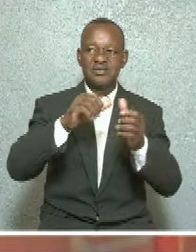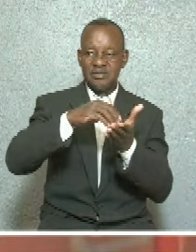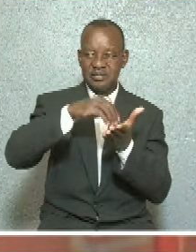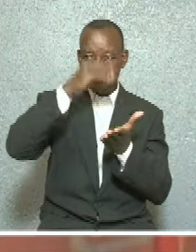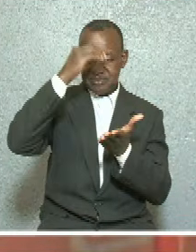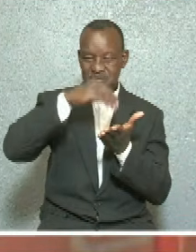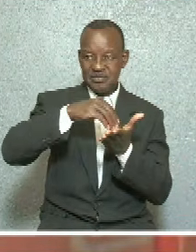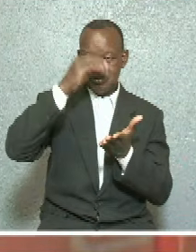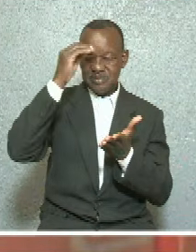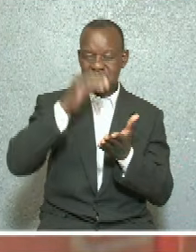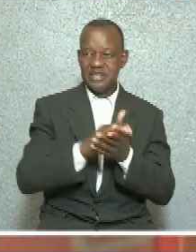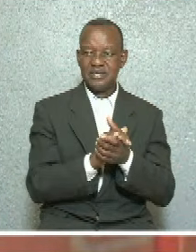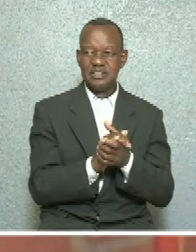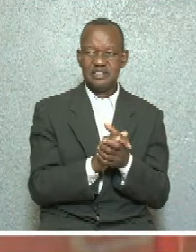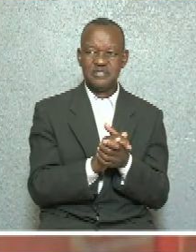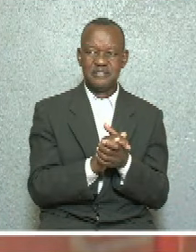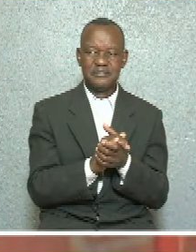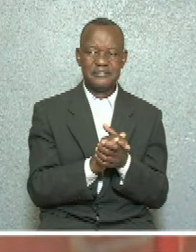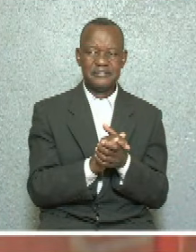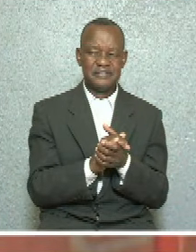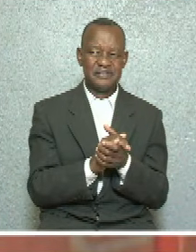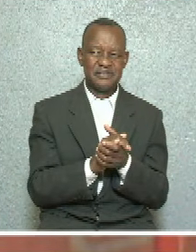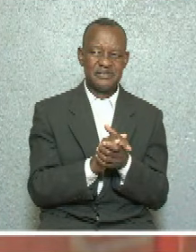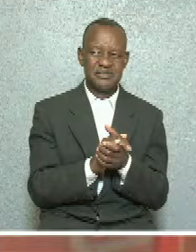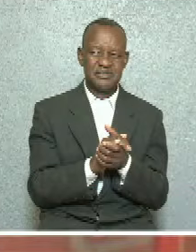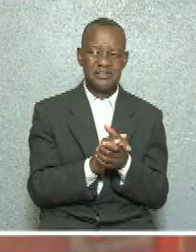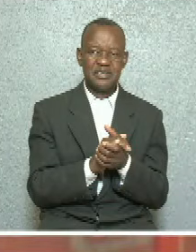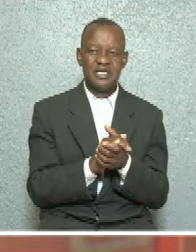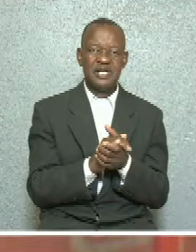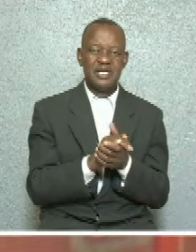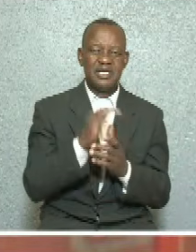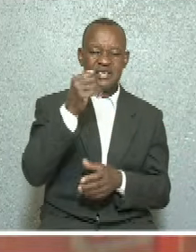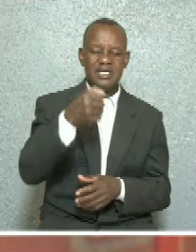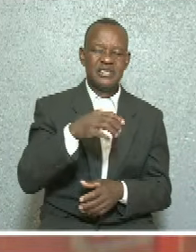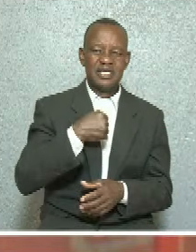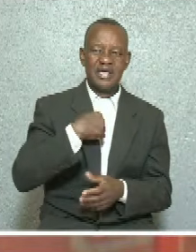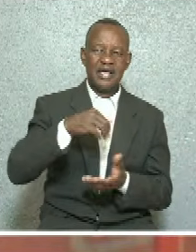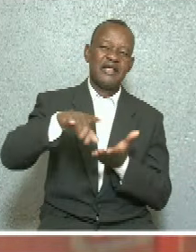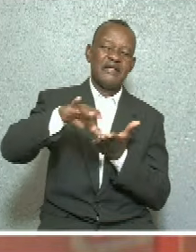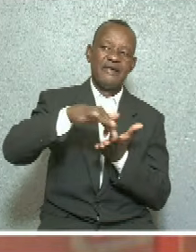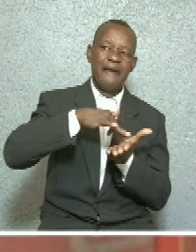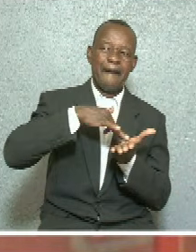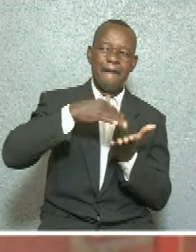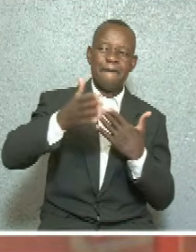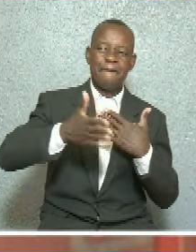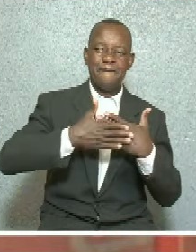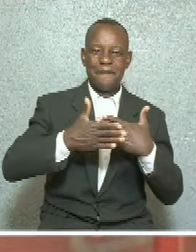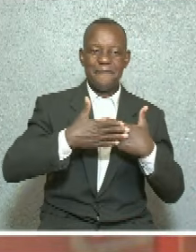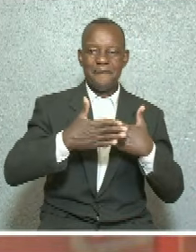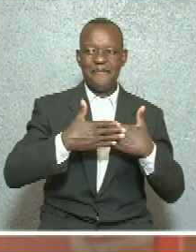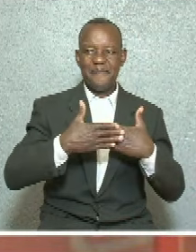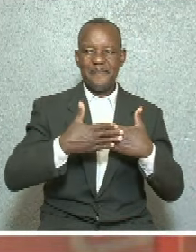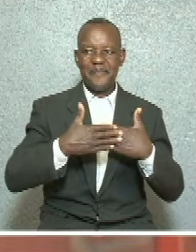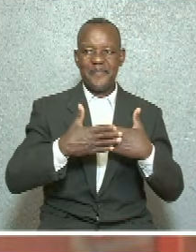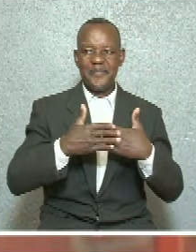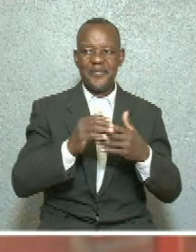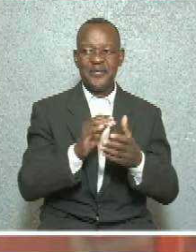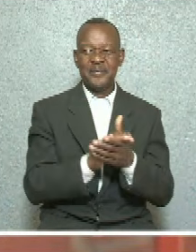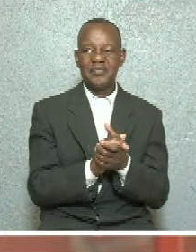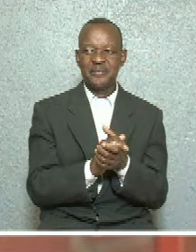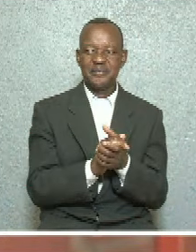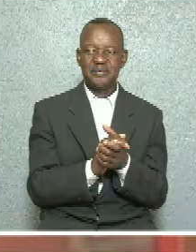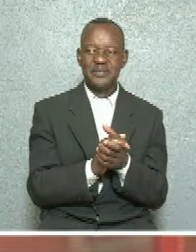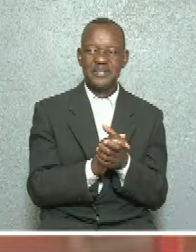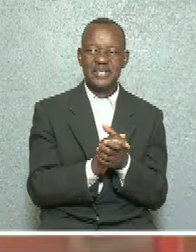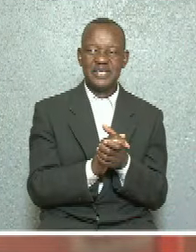and with that, I then come back and give. The same opportunity to the kids